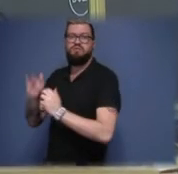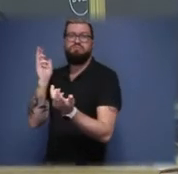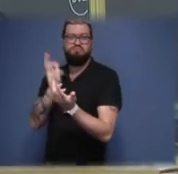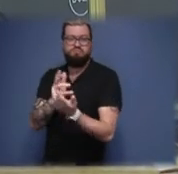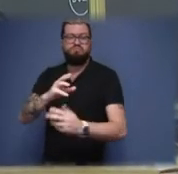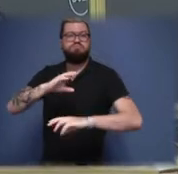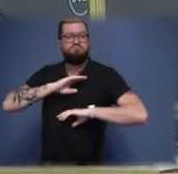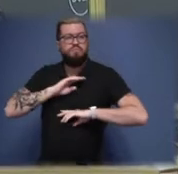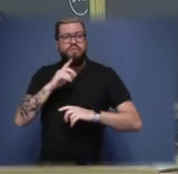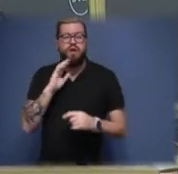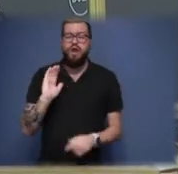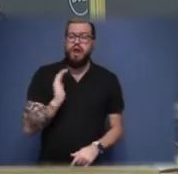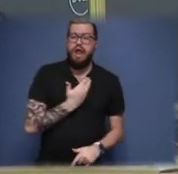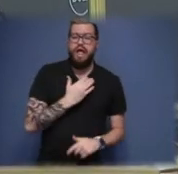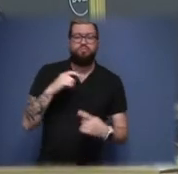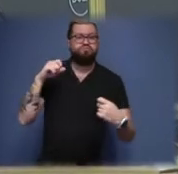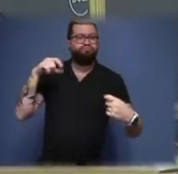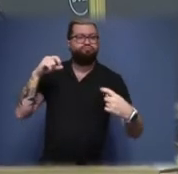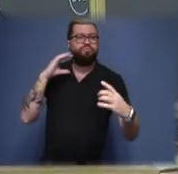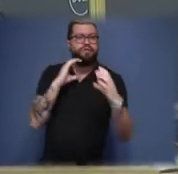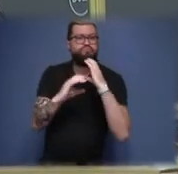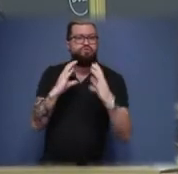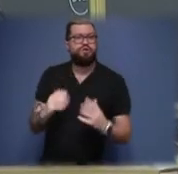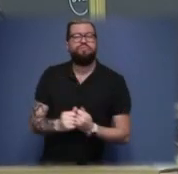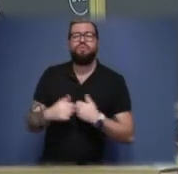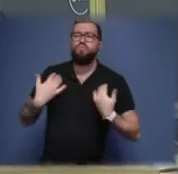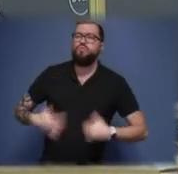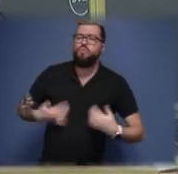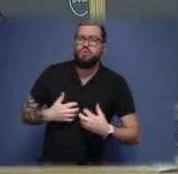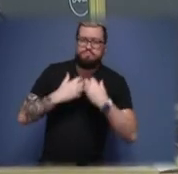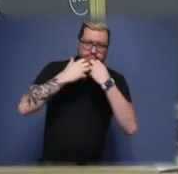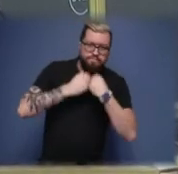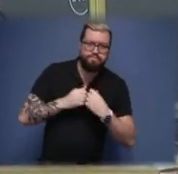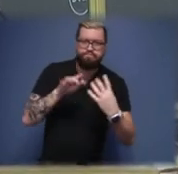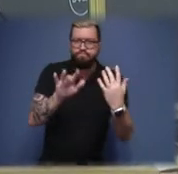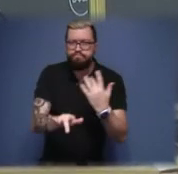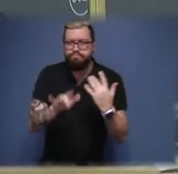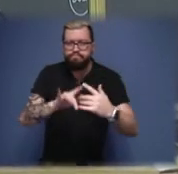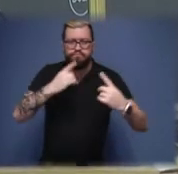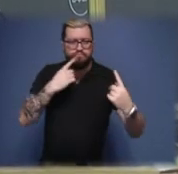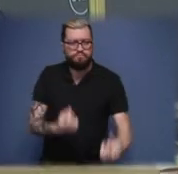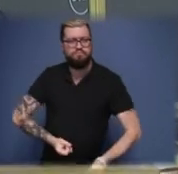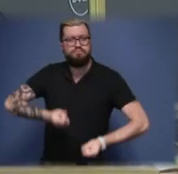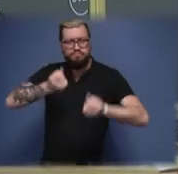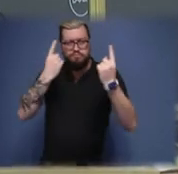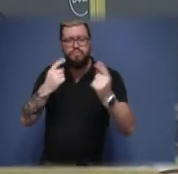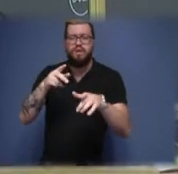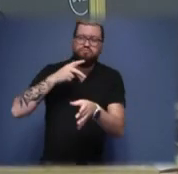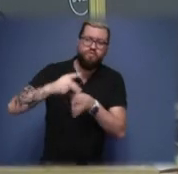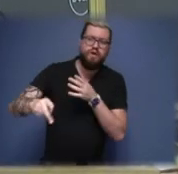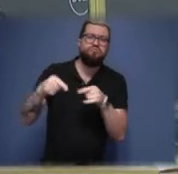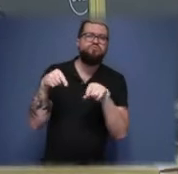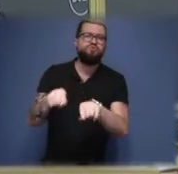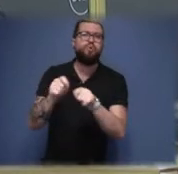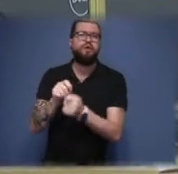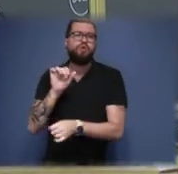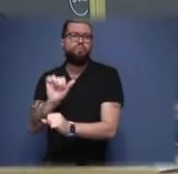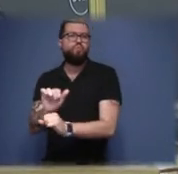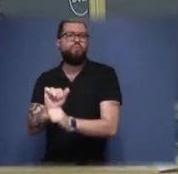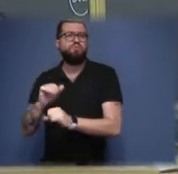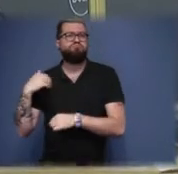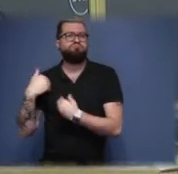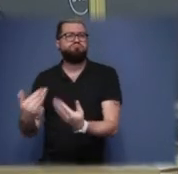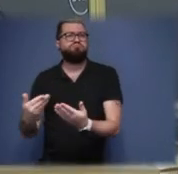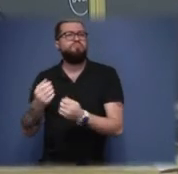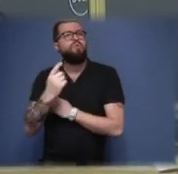exhibited unceasing compassion, understanding, and professionalism during the performance of their duties as